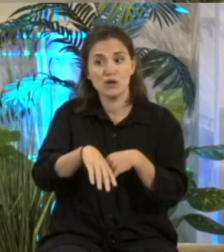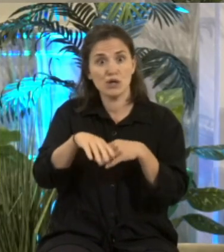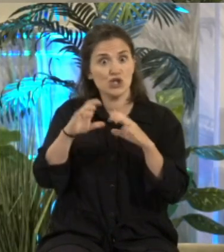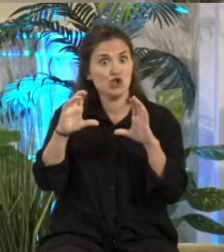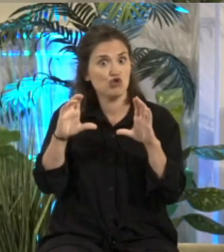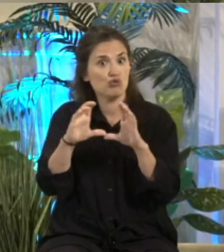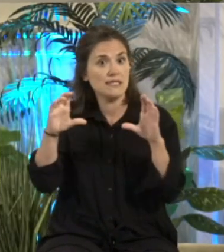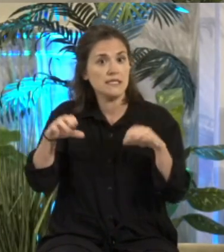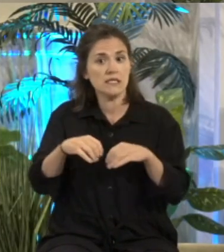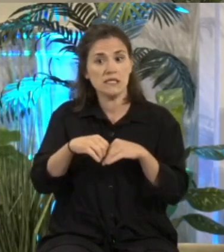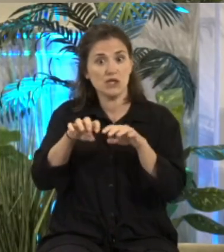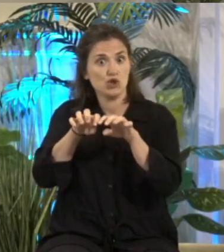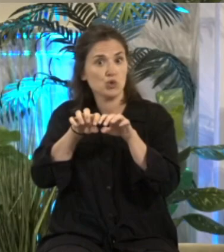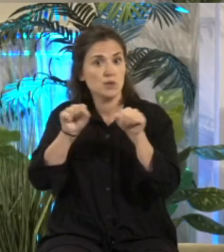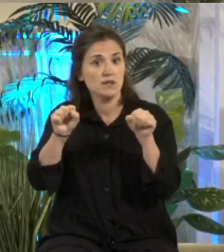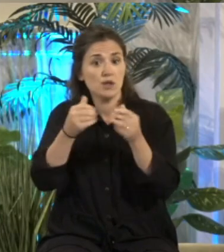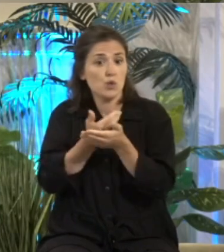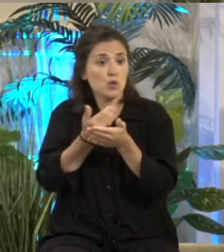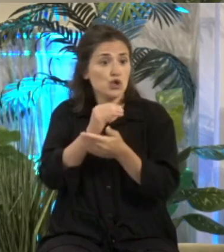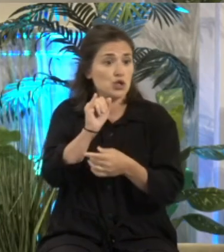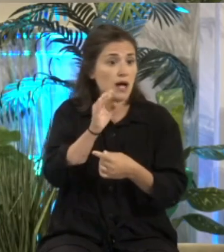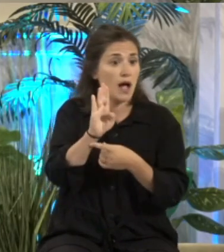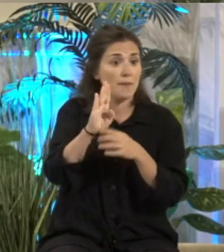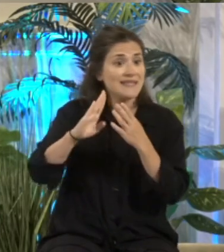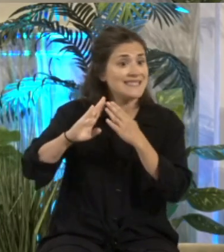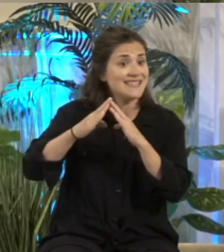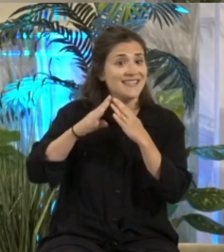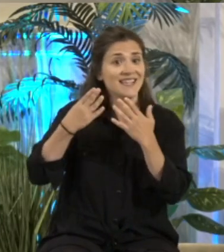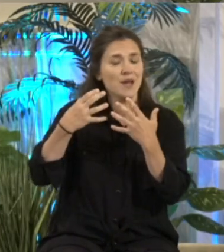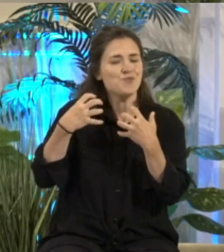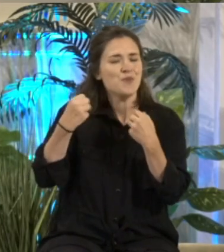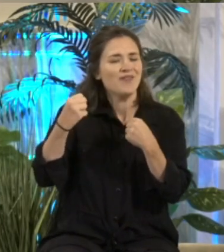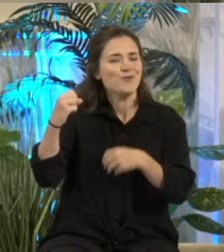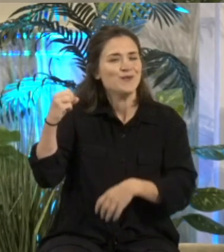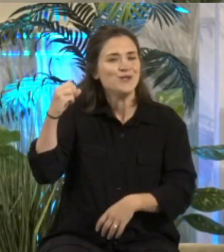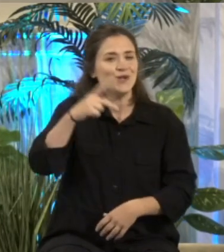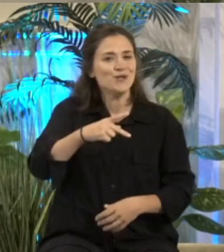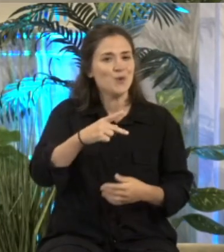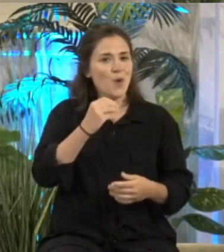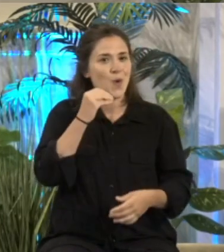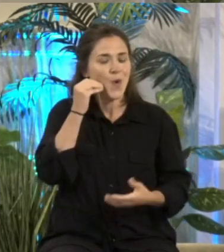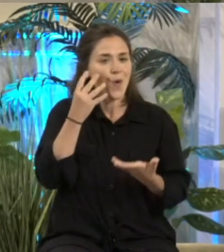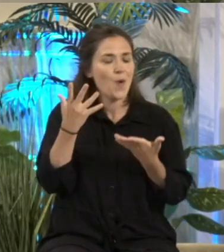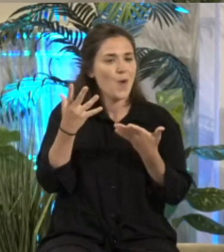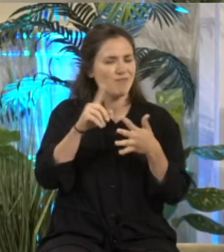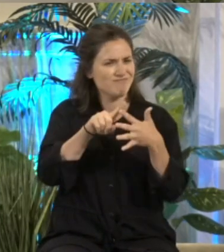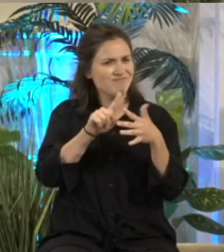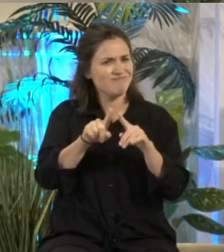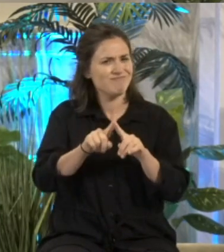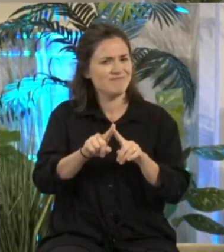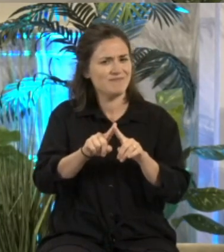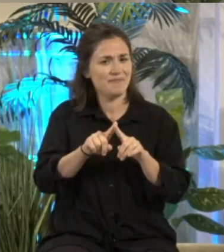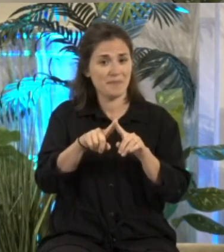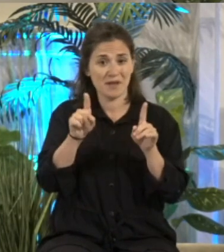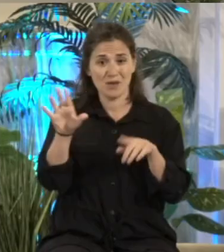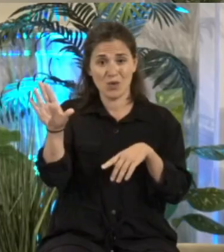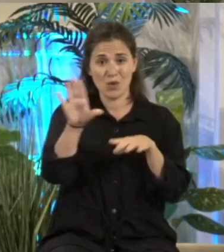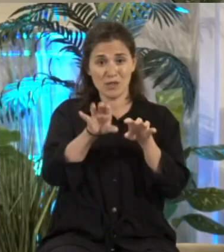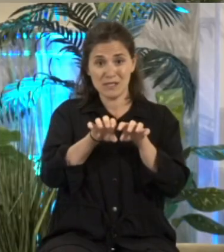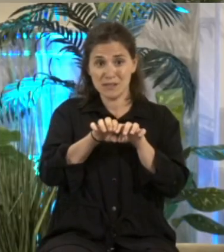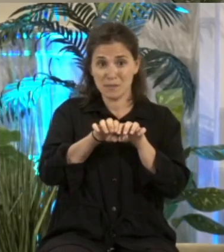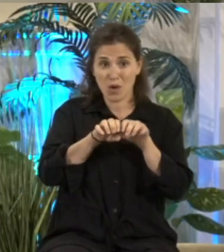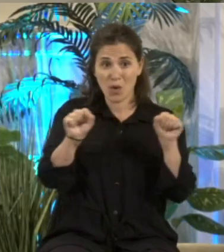job, or a new city, or a brave return home. But deeper than any diploma, any